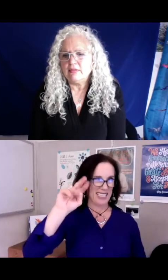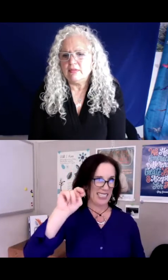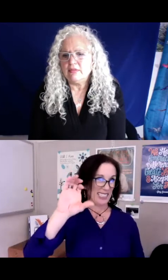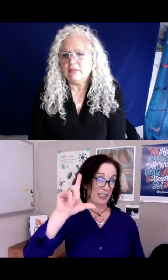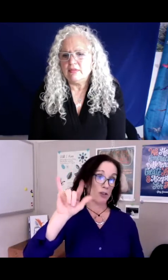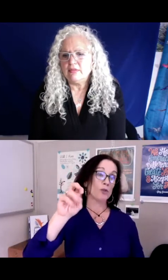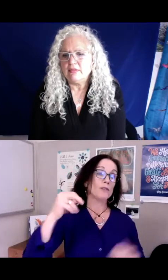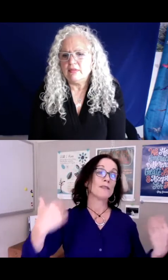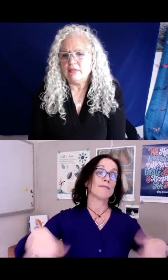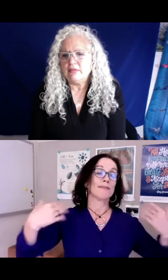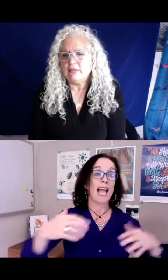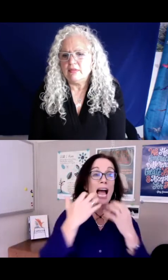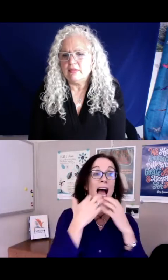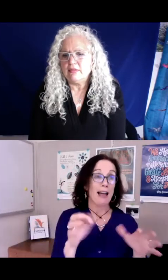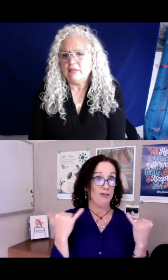And that term,